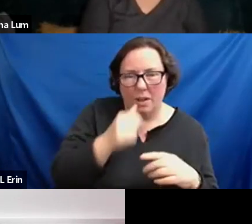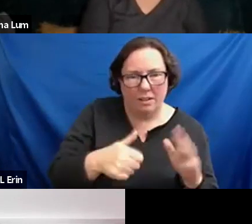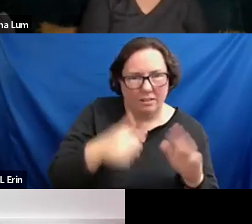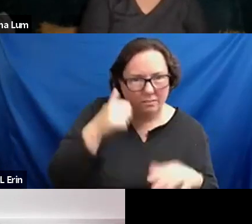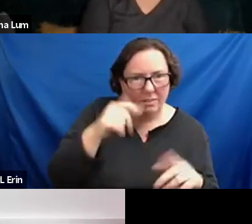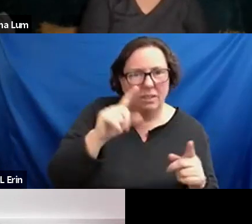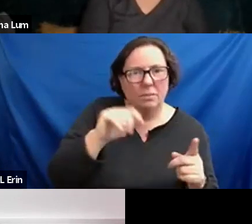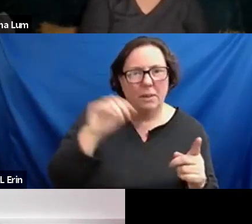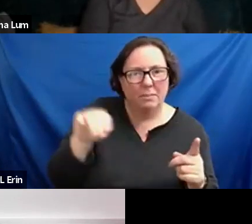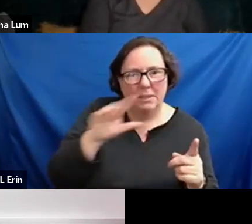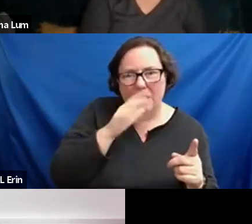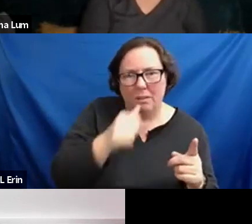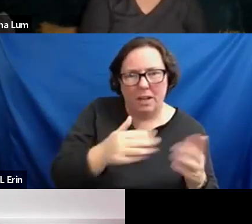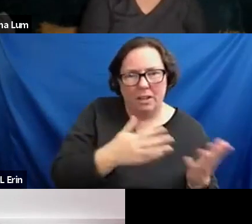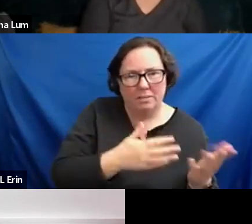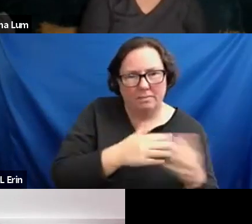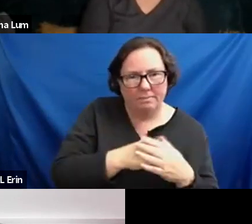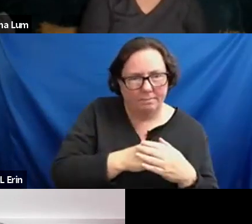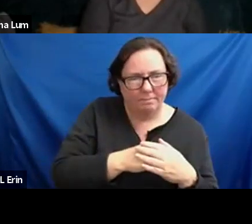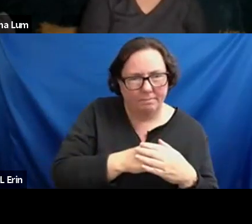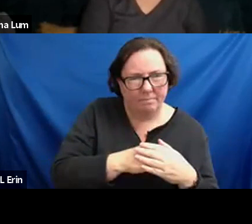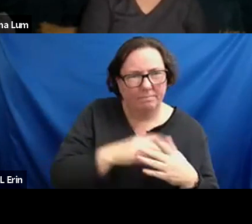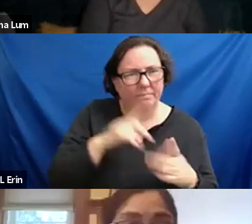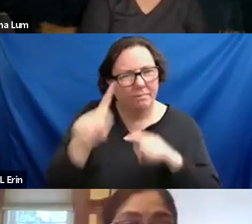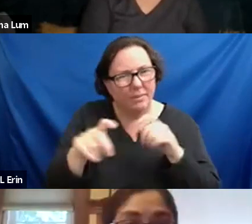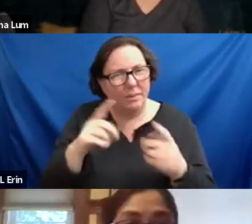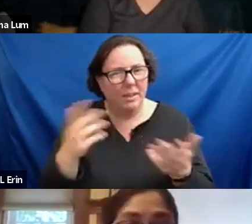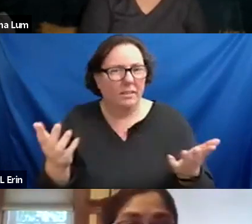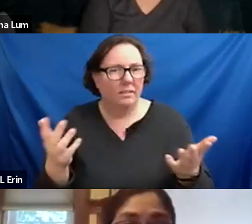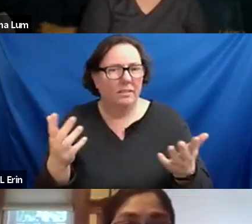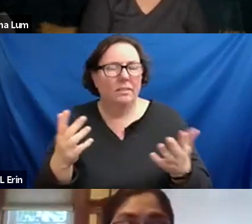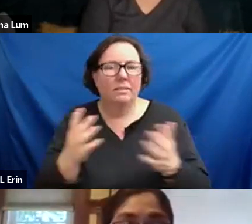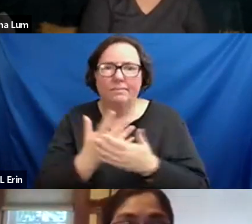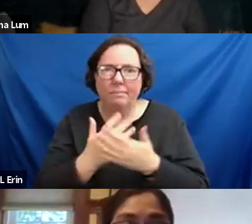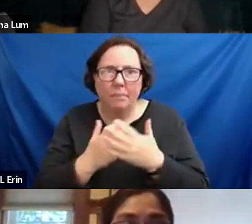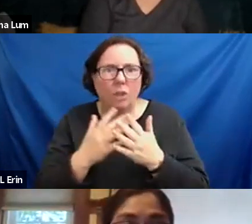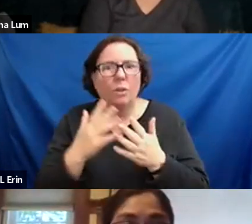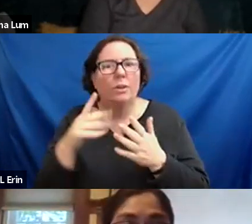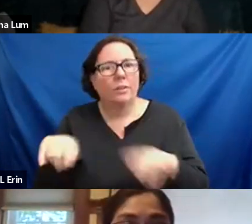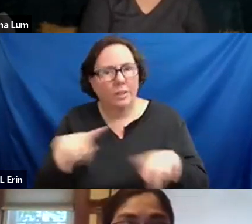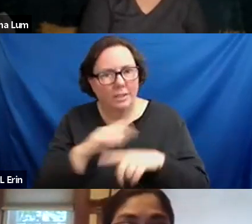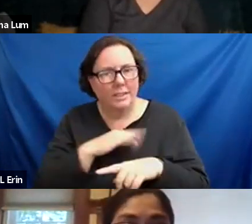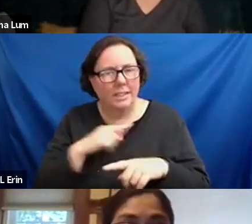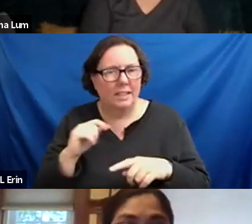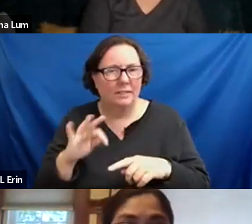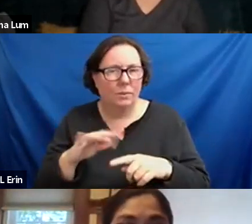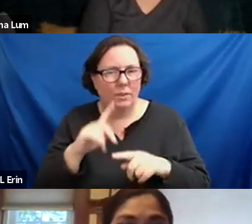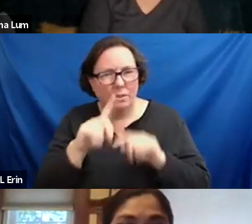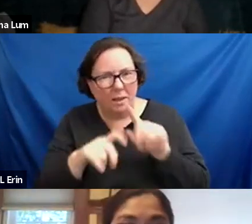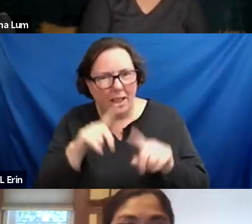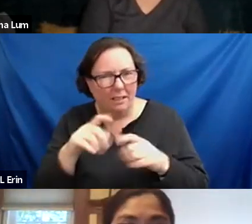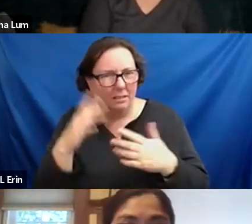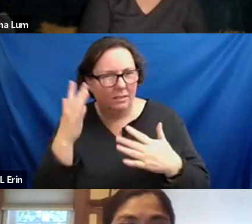20% of merit seats distributed? So I would implore rather that the task force ask these questions